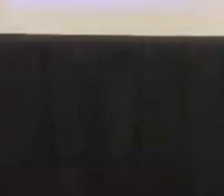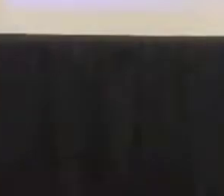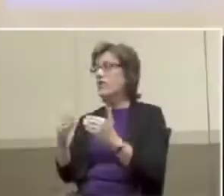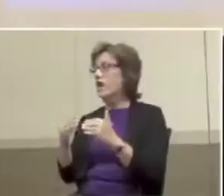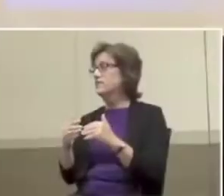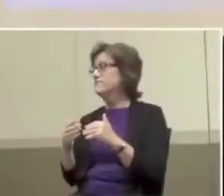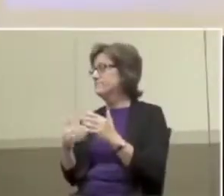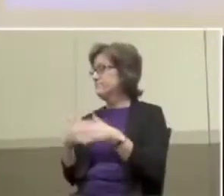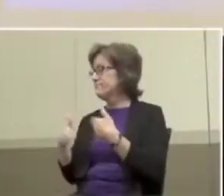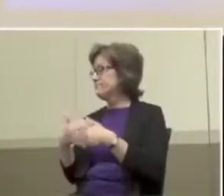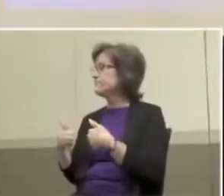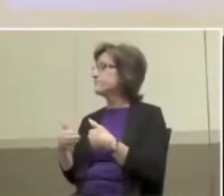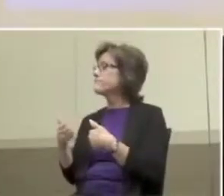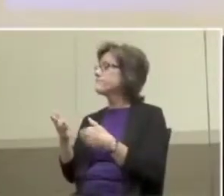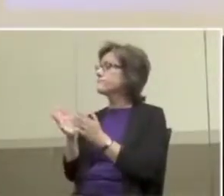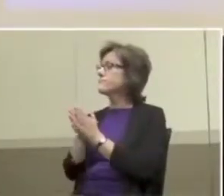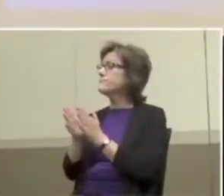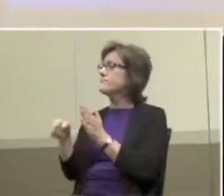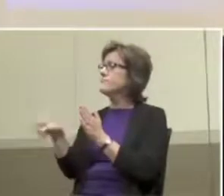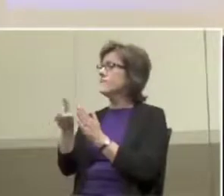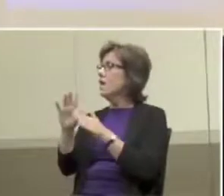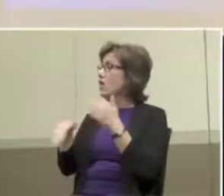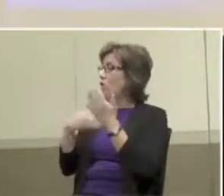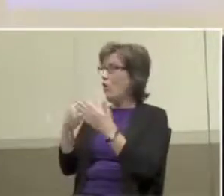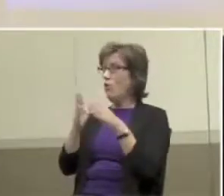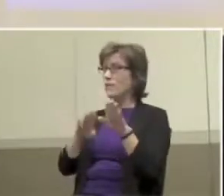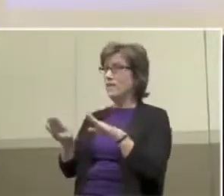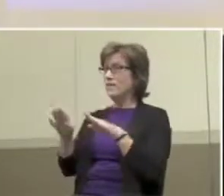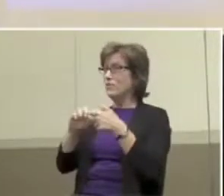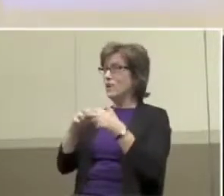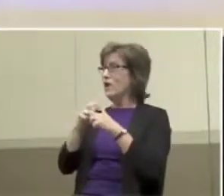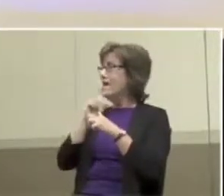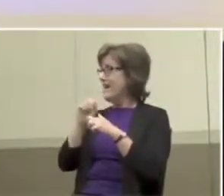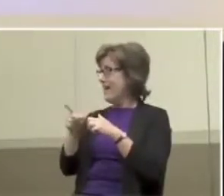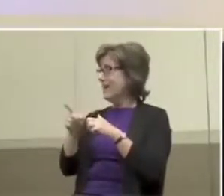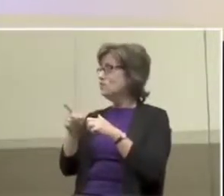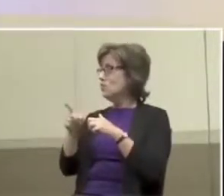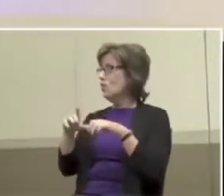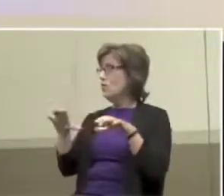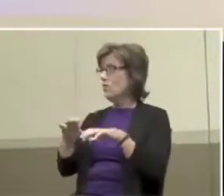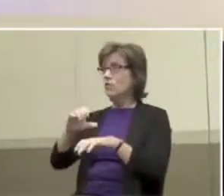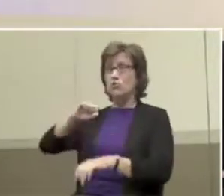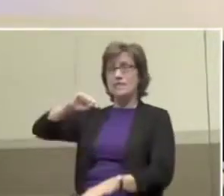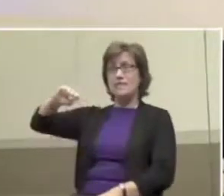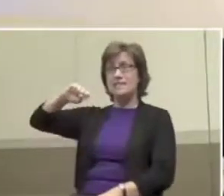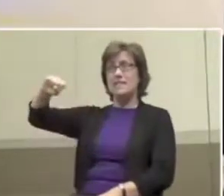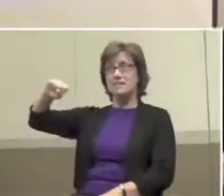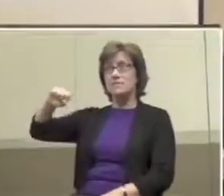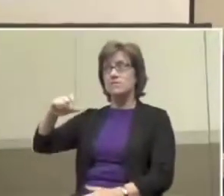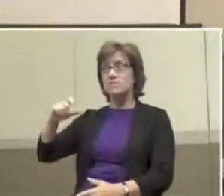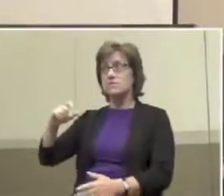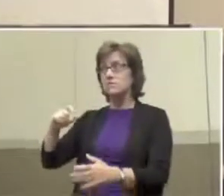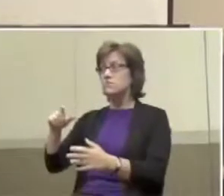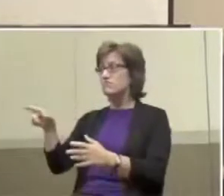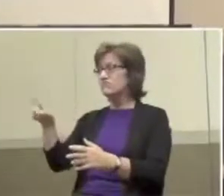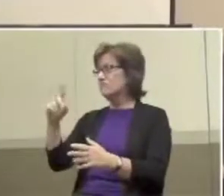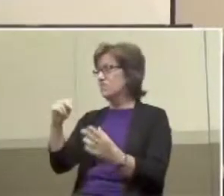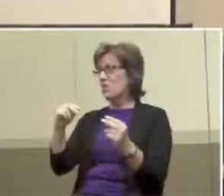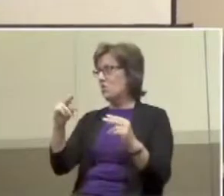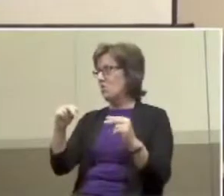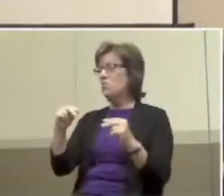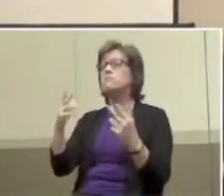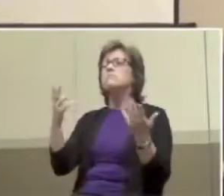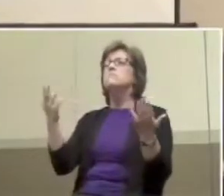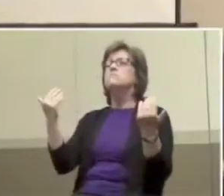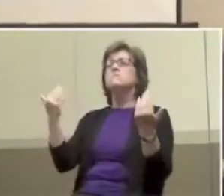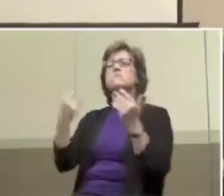I want to ask you, are all behavior problems actual acts of resistance? No? Can you give me an example of something